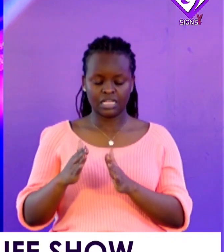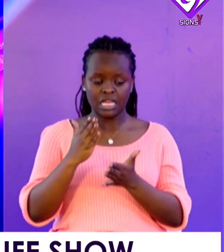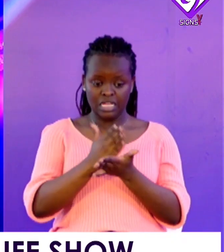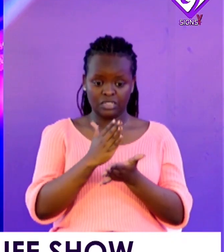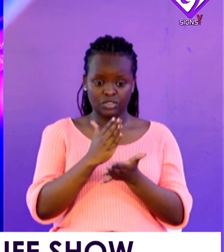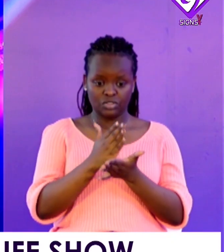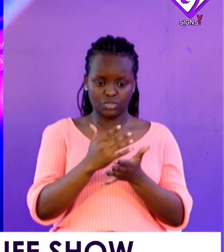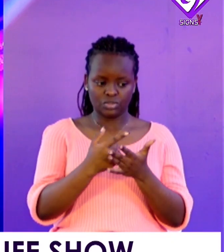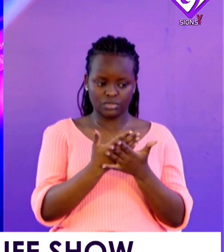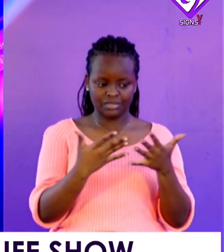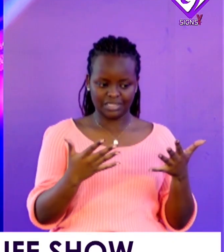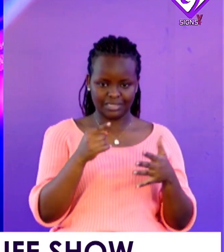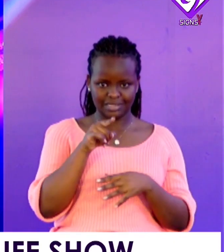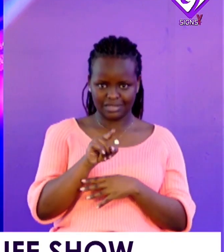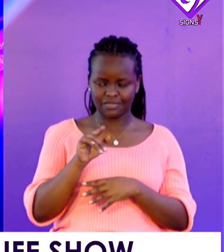grow,